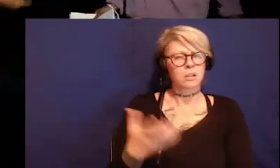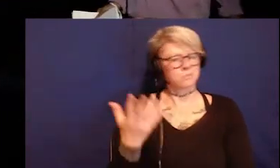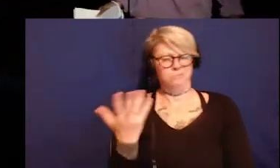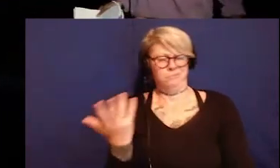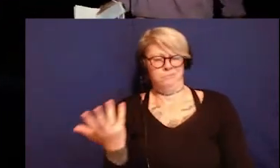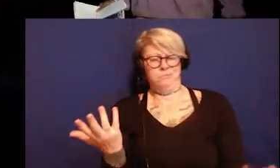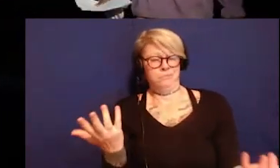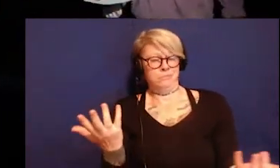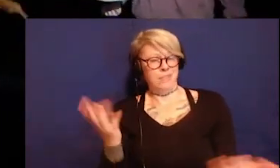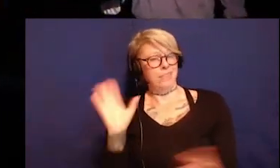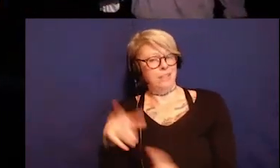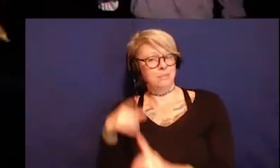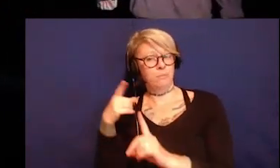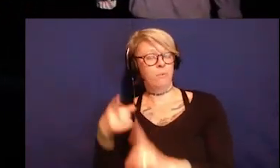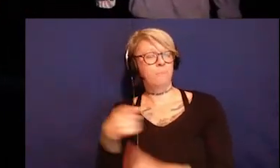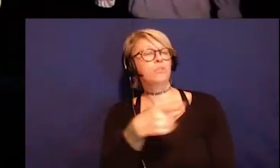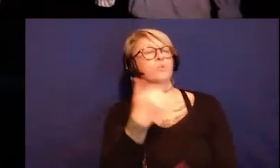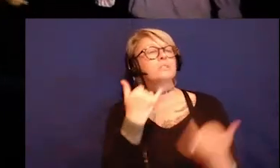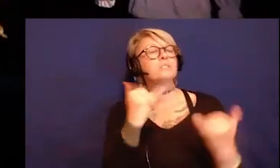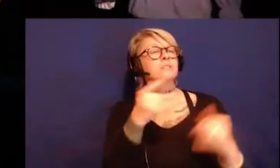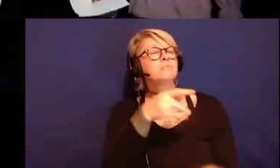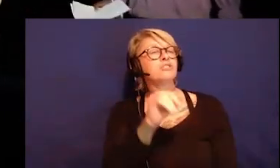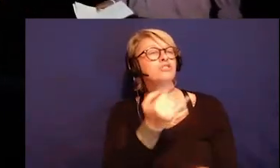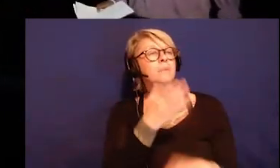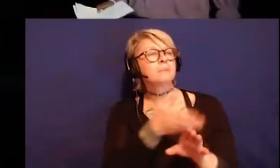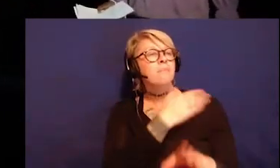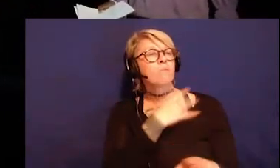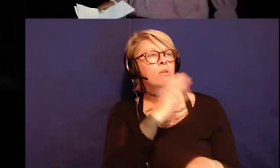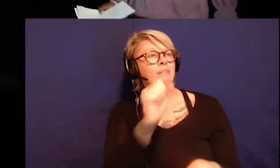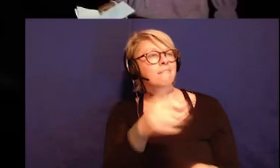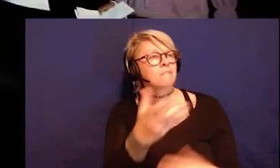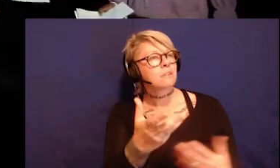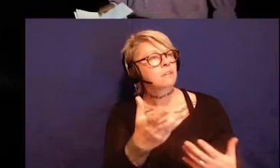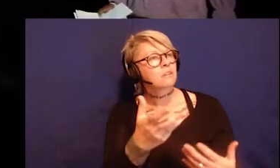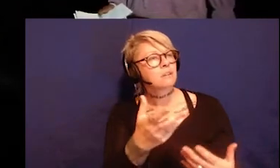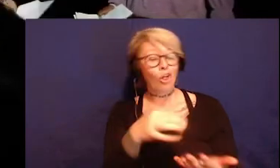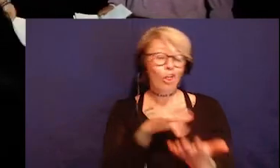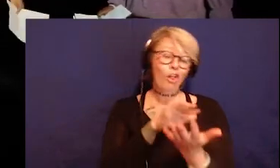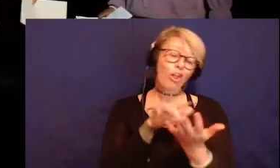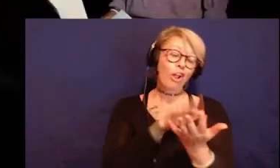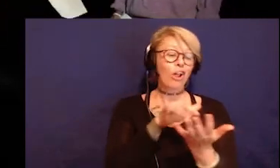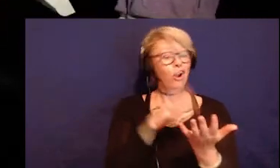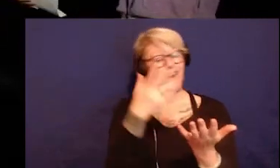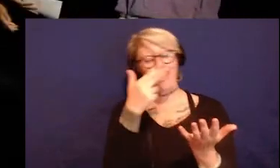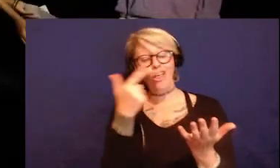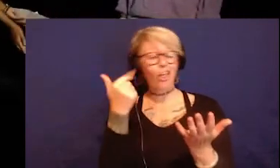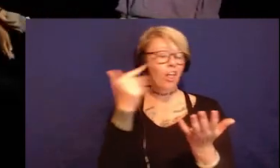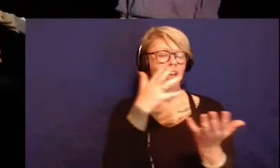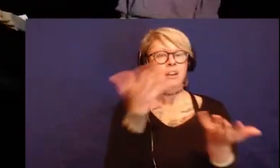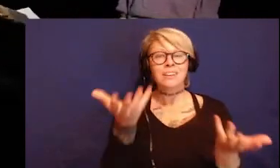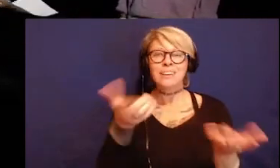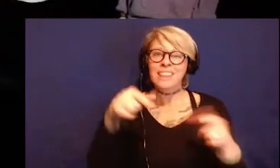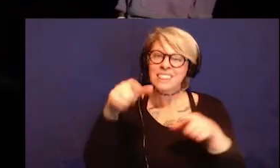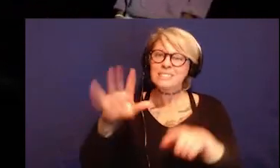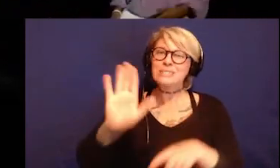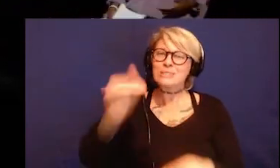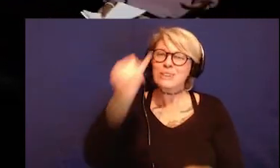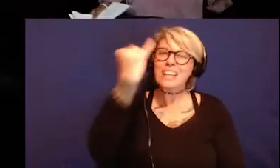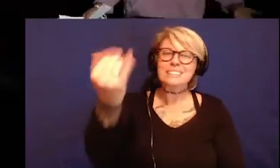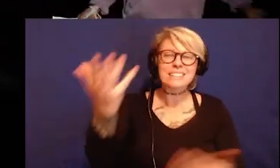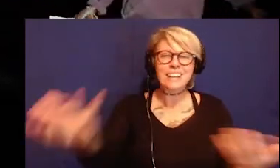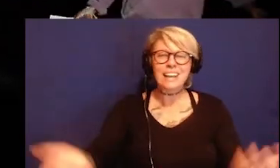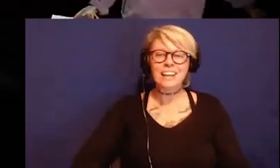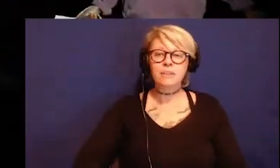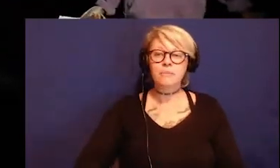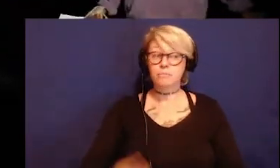point? You were still in your pajamas when it was time to go. Giggling at your phone, not a worry in the world, as if this whole thing wasn't your idea. We